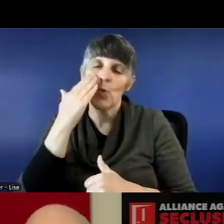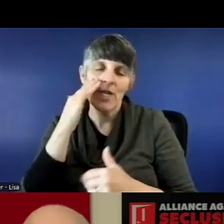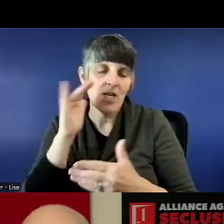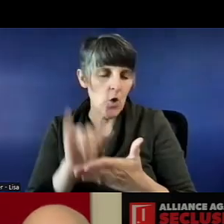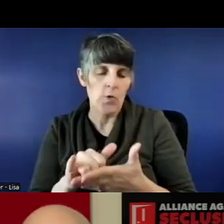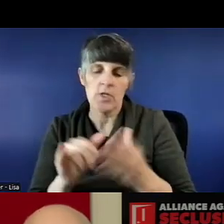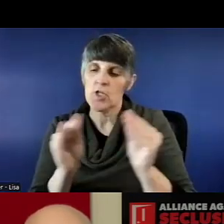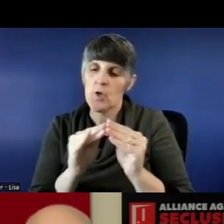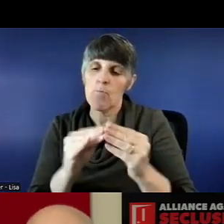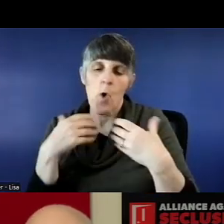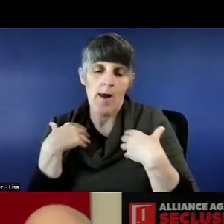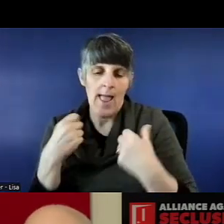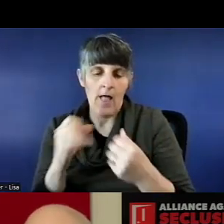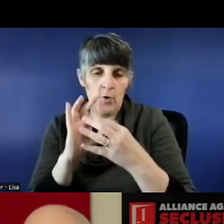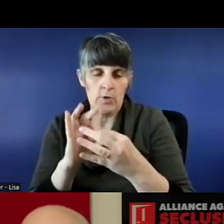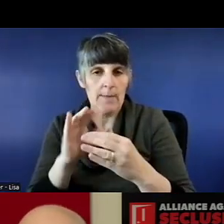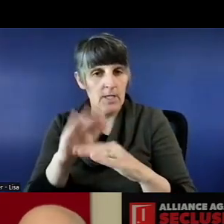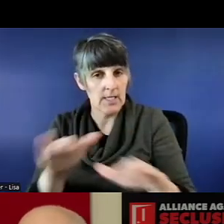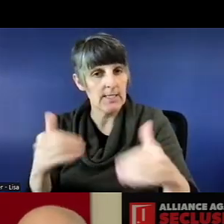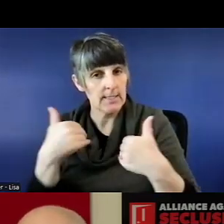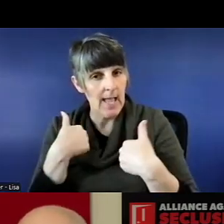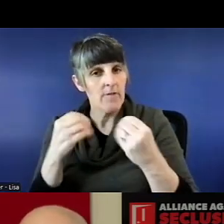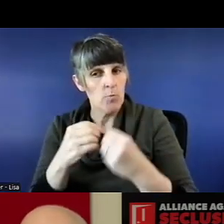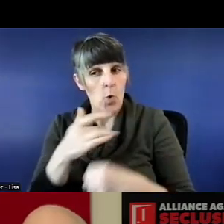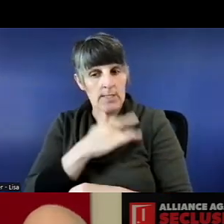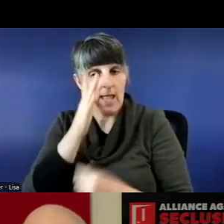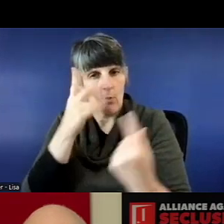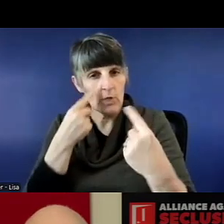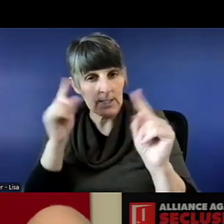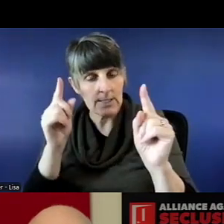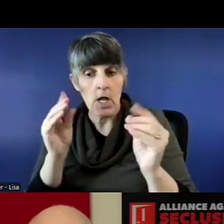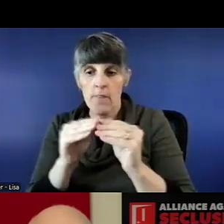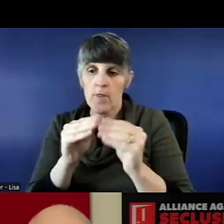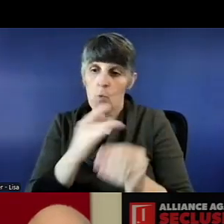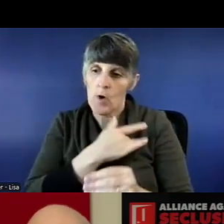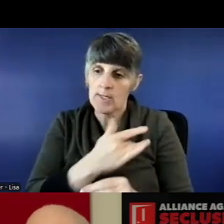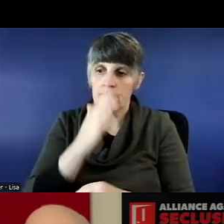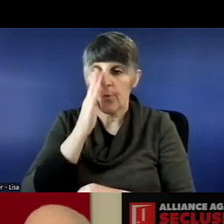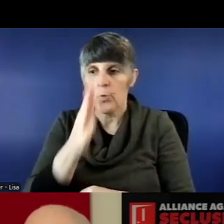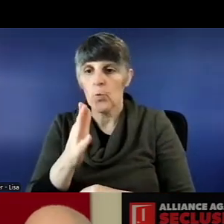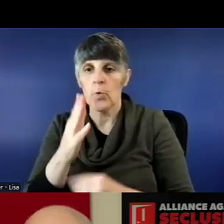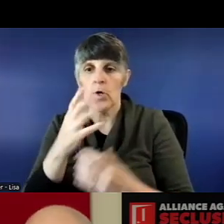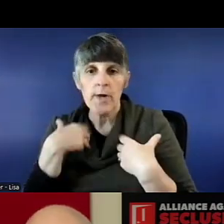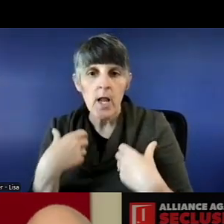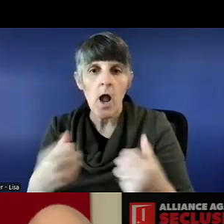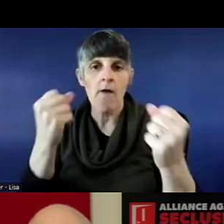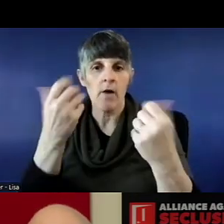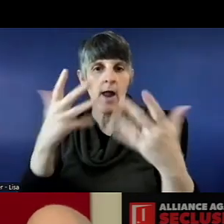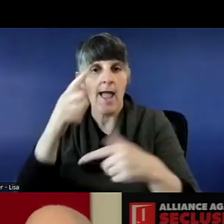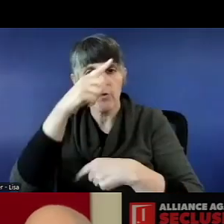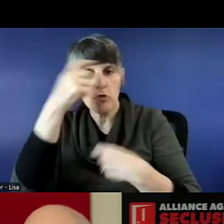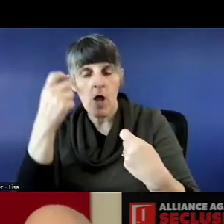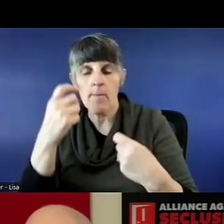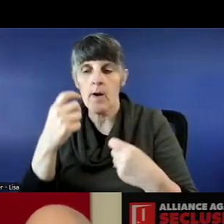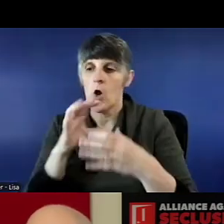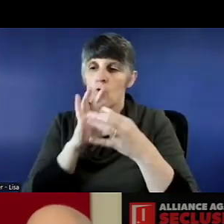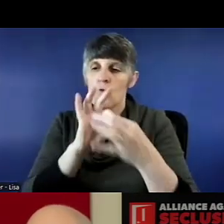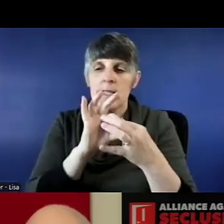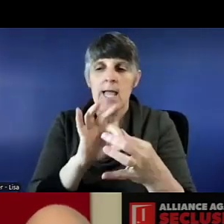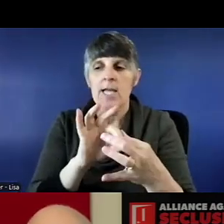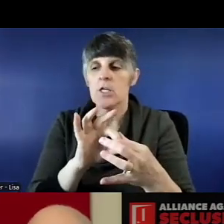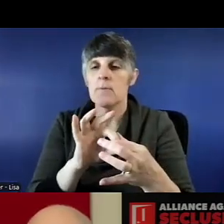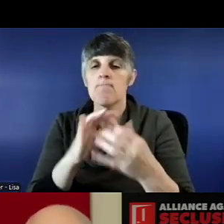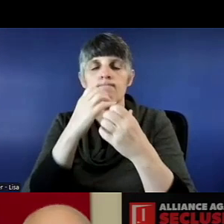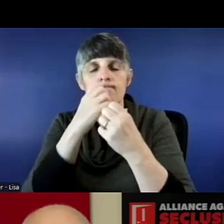the more healthy relationships a child has, the more likely they are to succeed, the more likely they are to recover from trauma. Relationships are